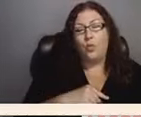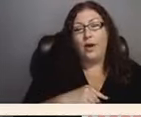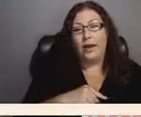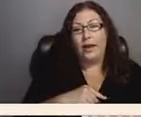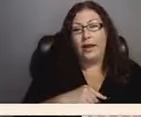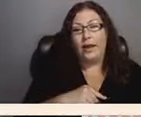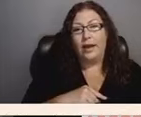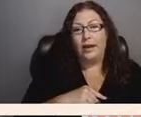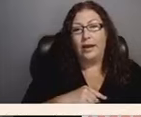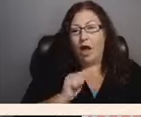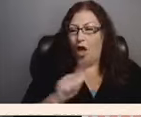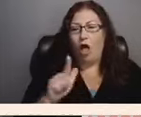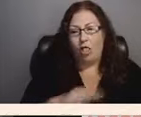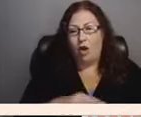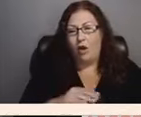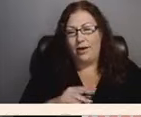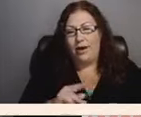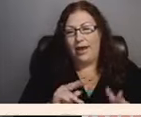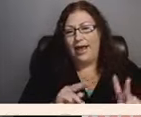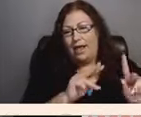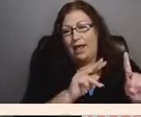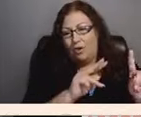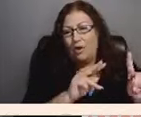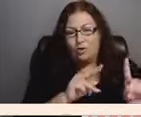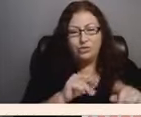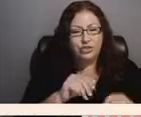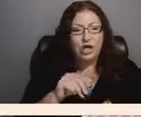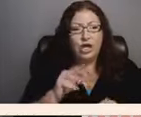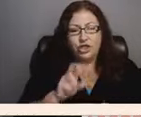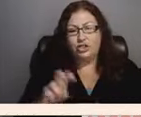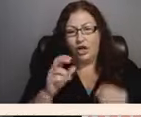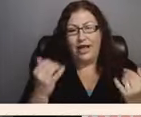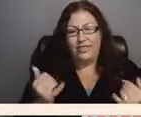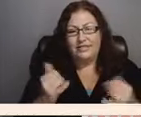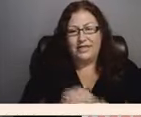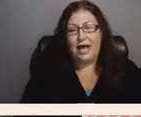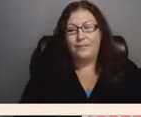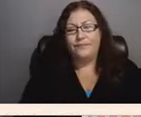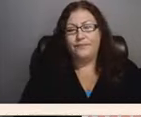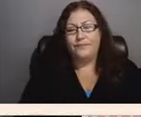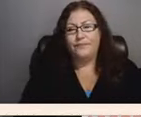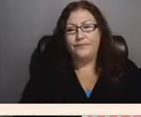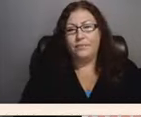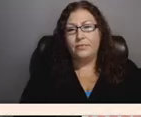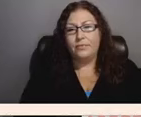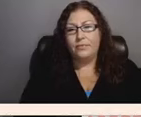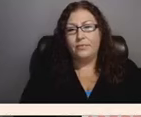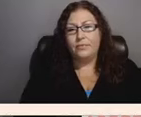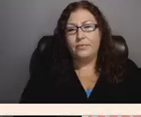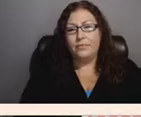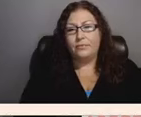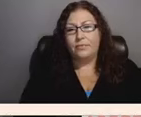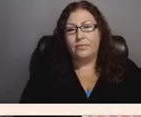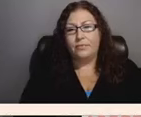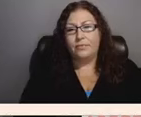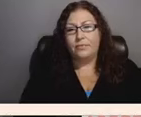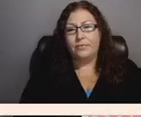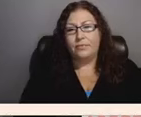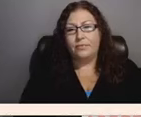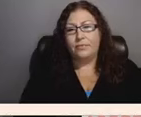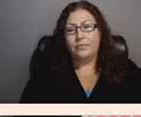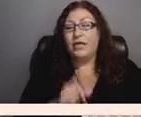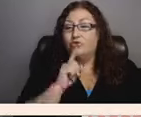a hero's journey at this time, and um, it's